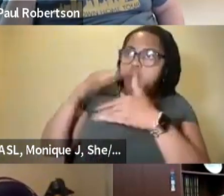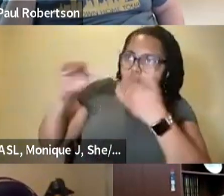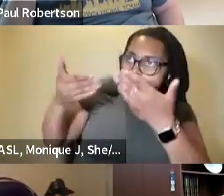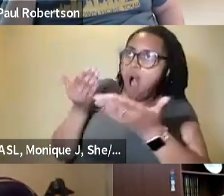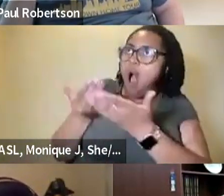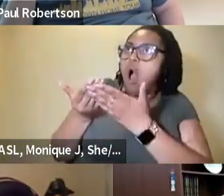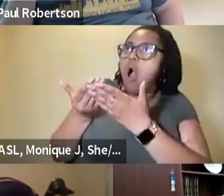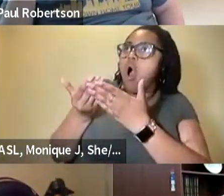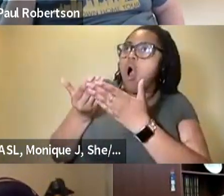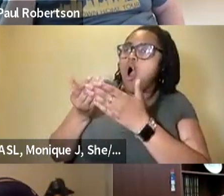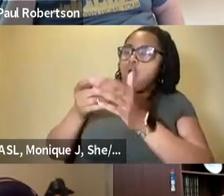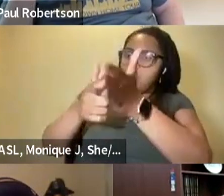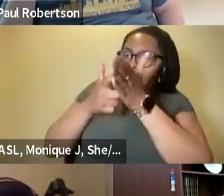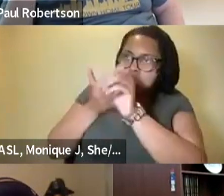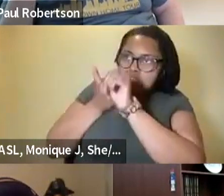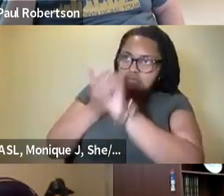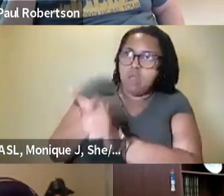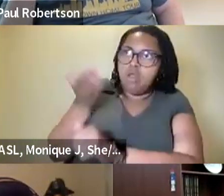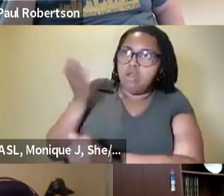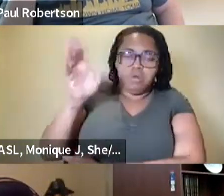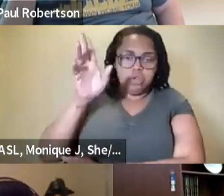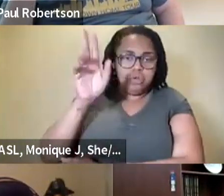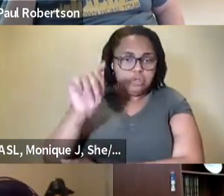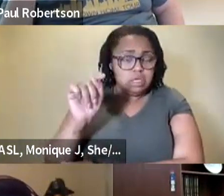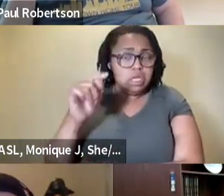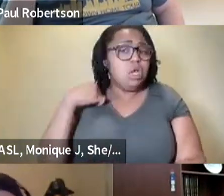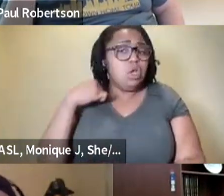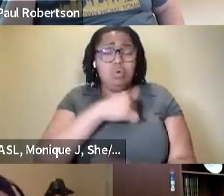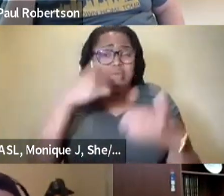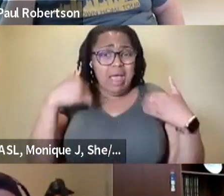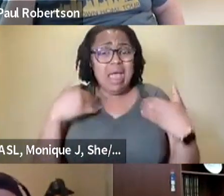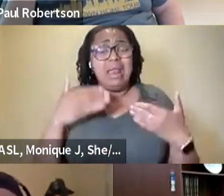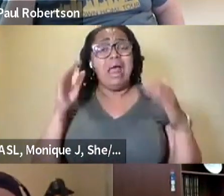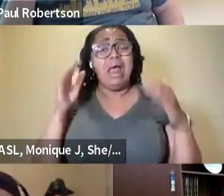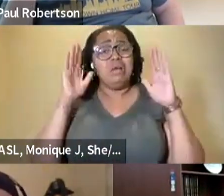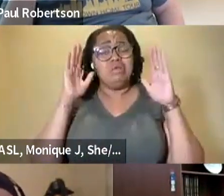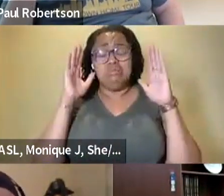for her time helping the university, which needs a lot of help.